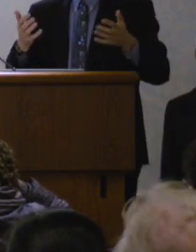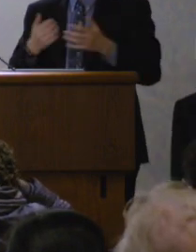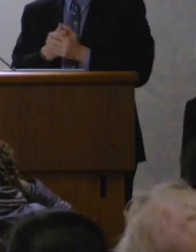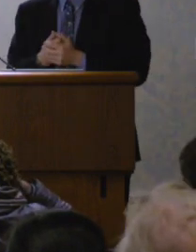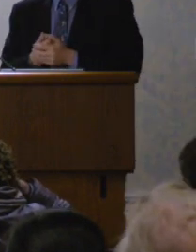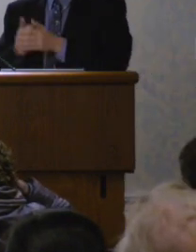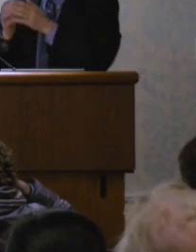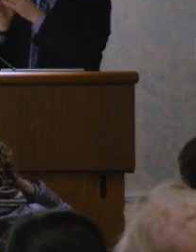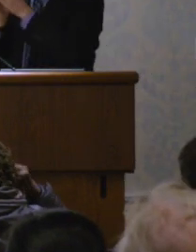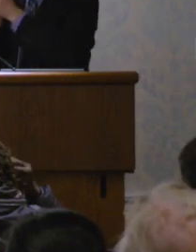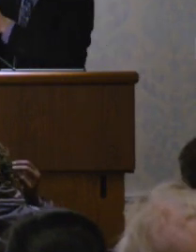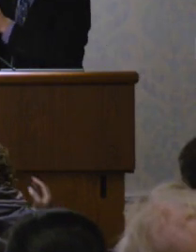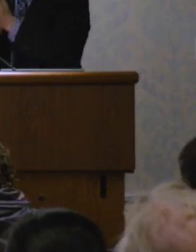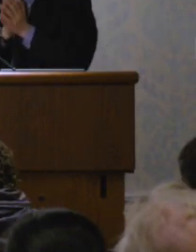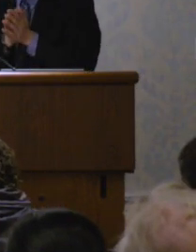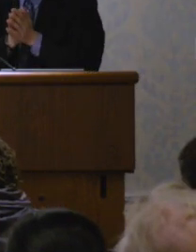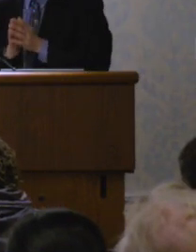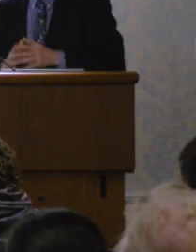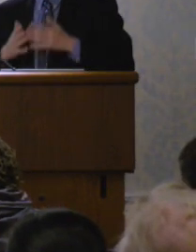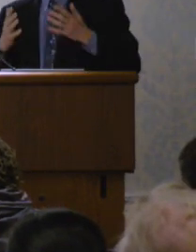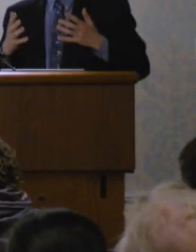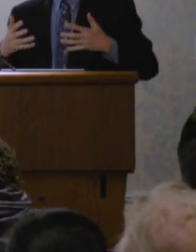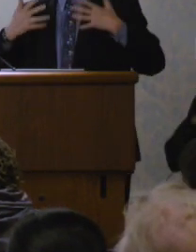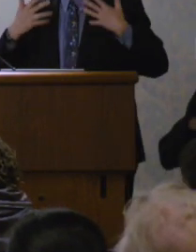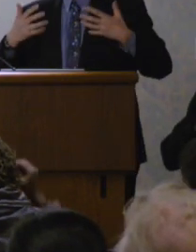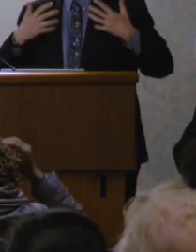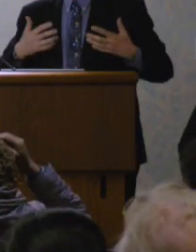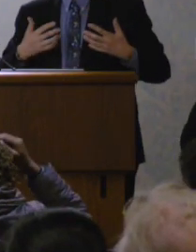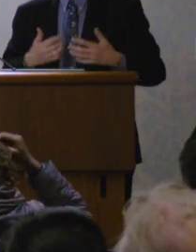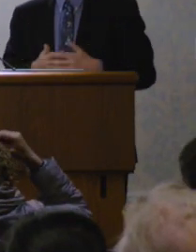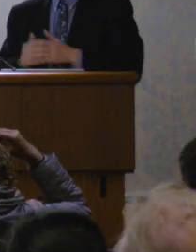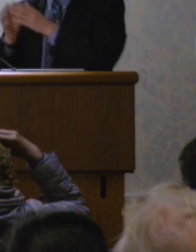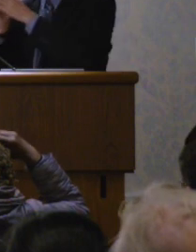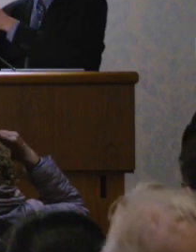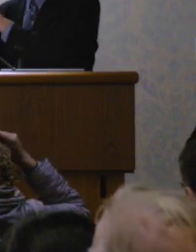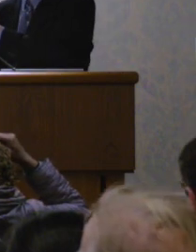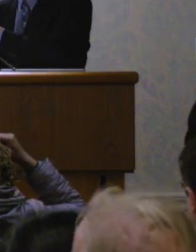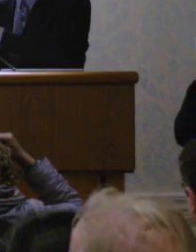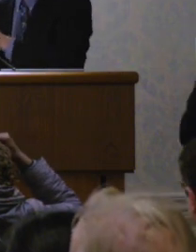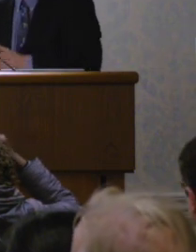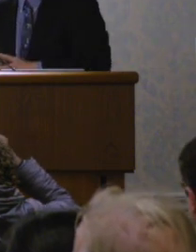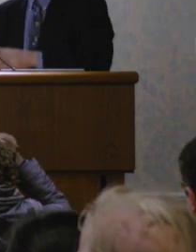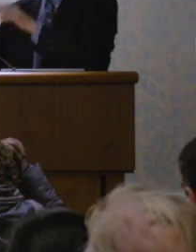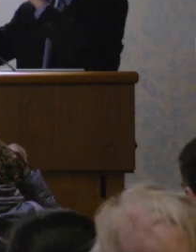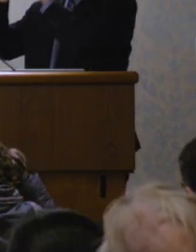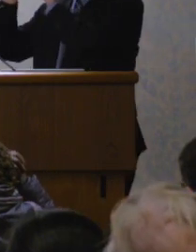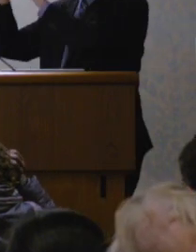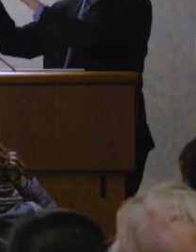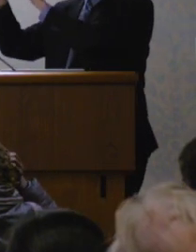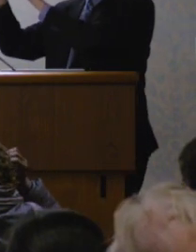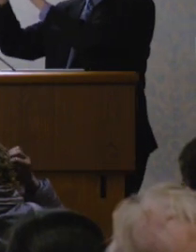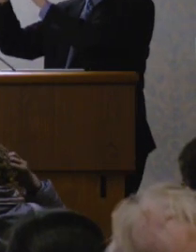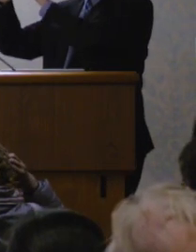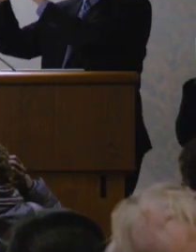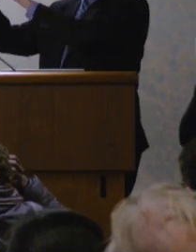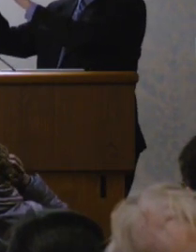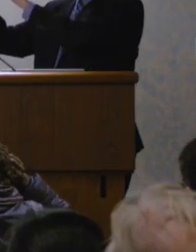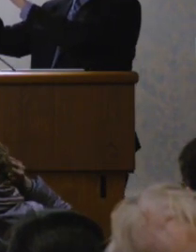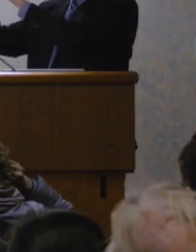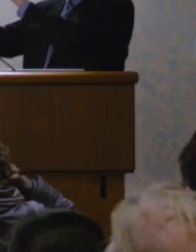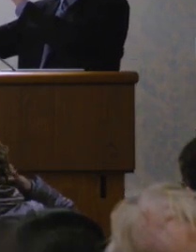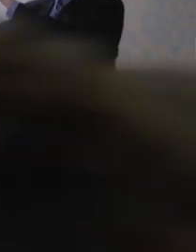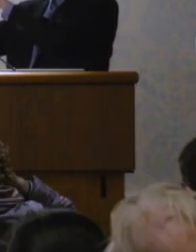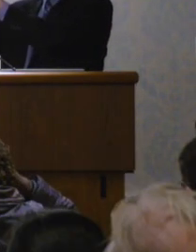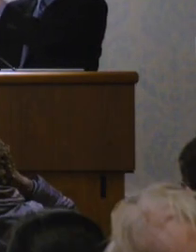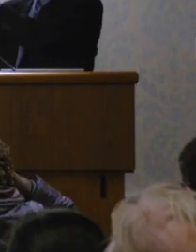job. And so people want to become teachers if teaching is a good professional job. So effective professional development not only can improve the